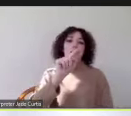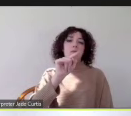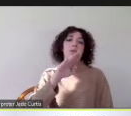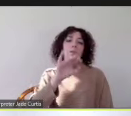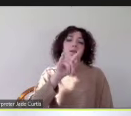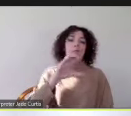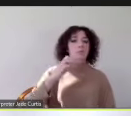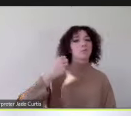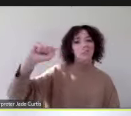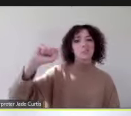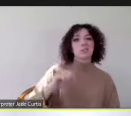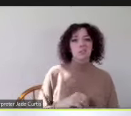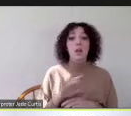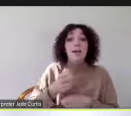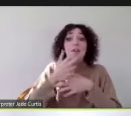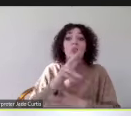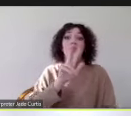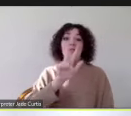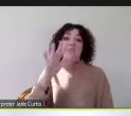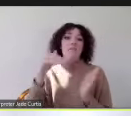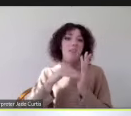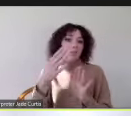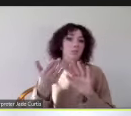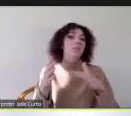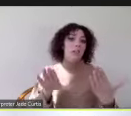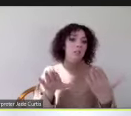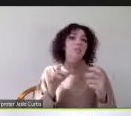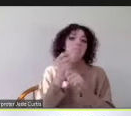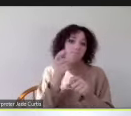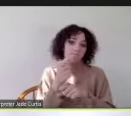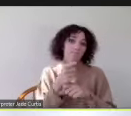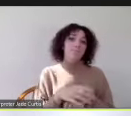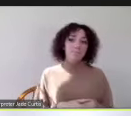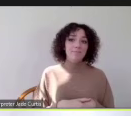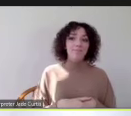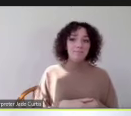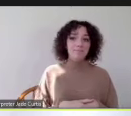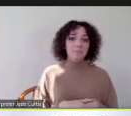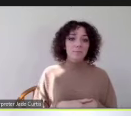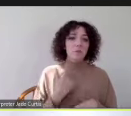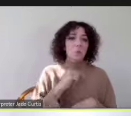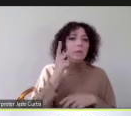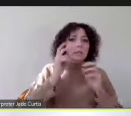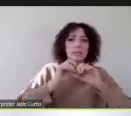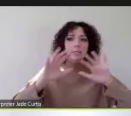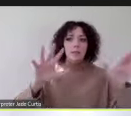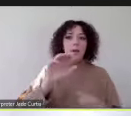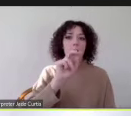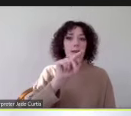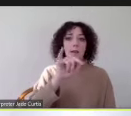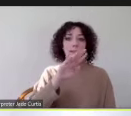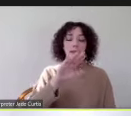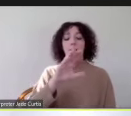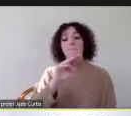causing 35,000 deaths. The widespread use of antimicrobial therapies during